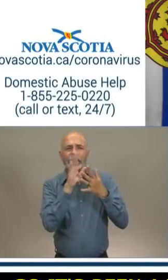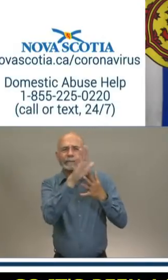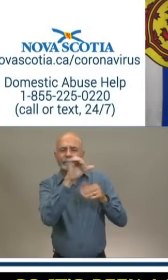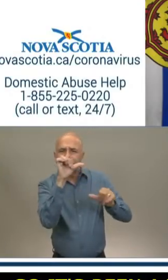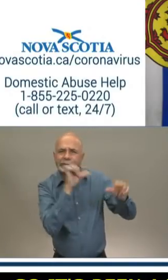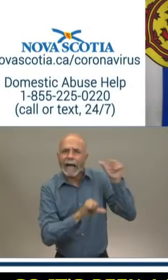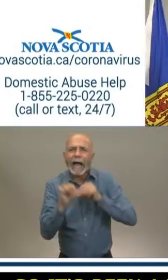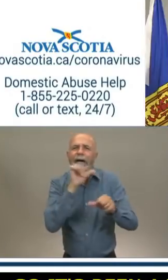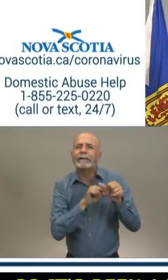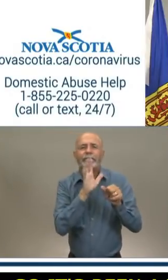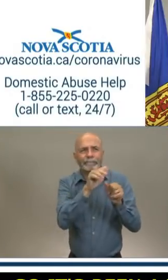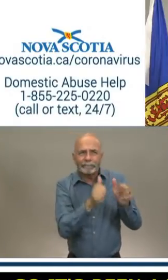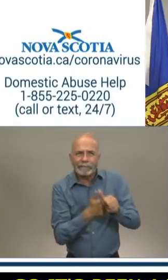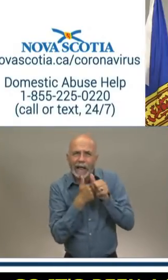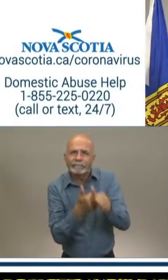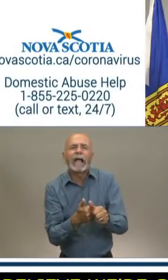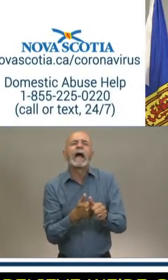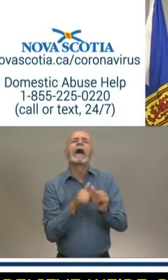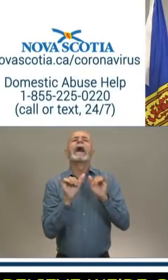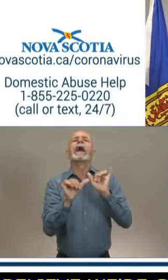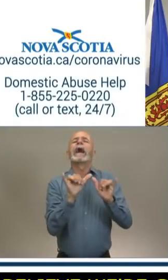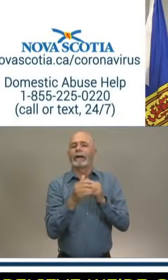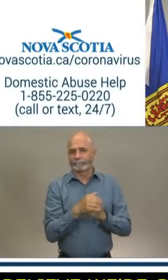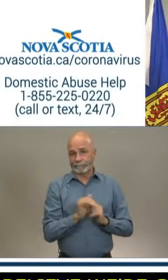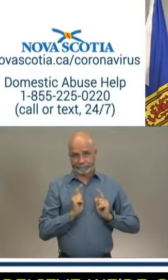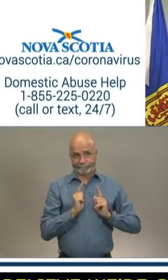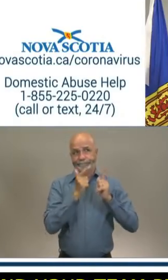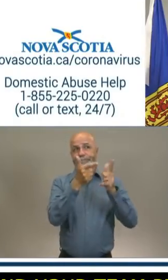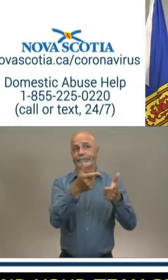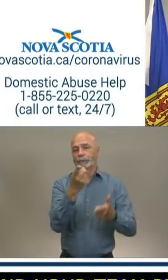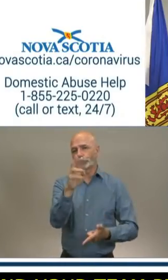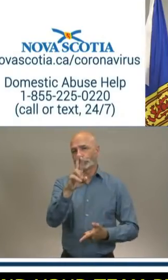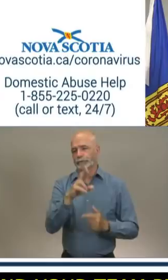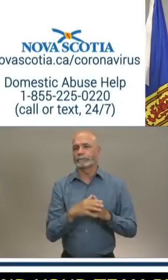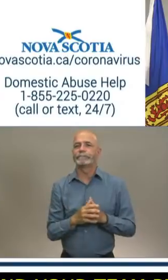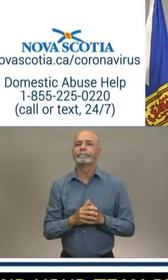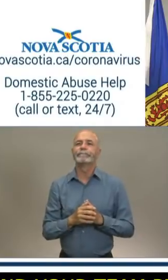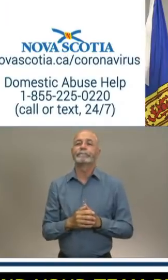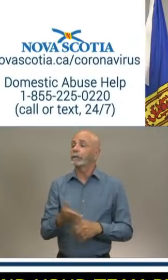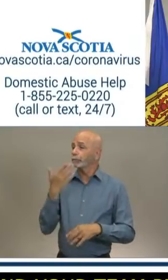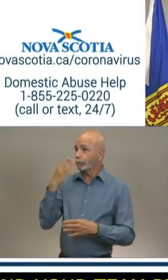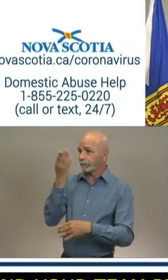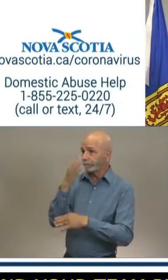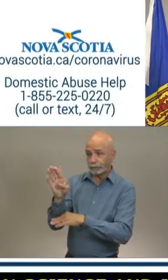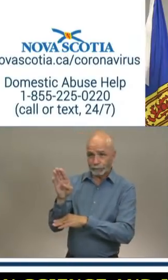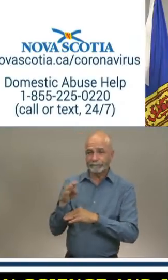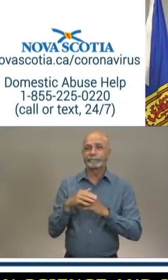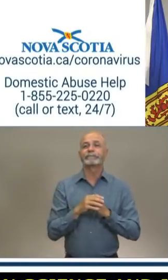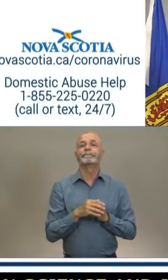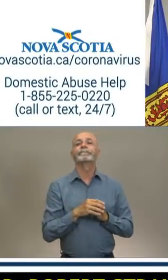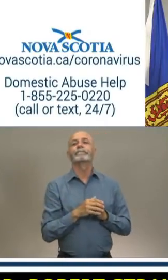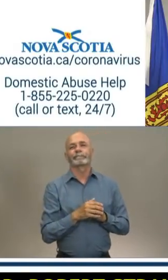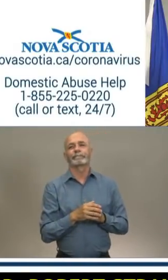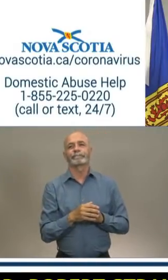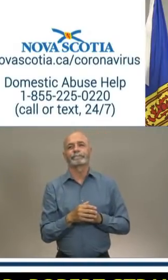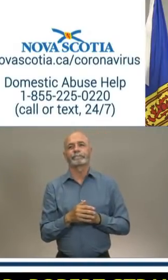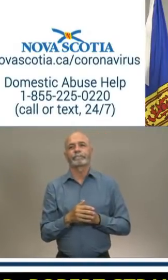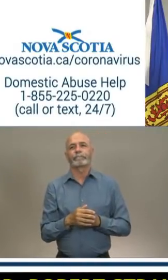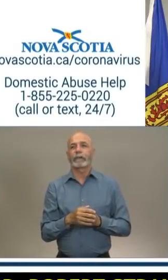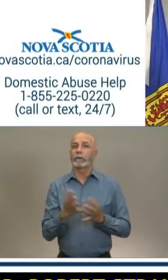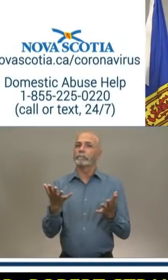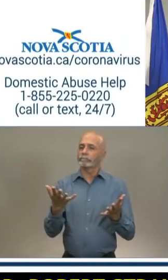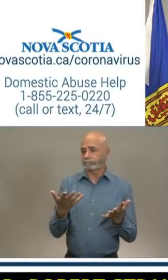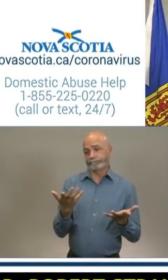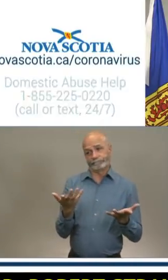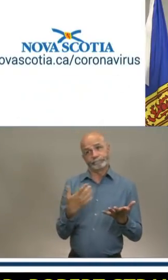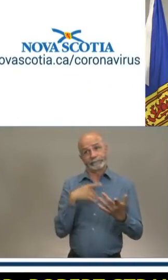I'll turn it over to you. Thank you, Premier, and good afternoon, everybody. All our indicators continue to trend in the right direction. Cases